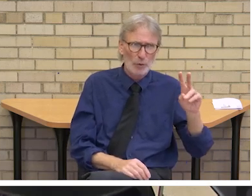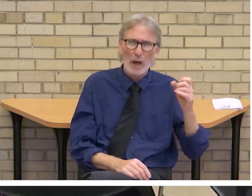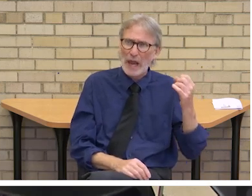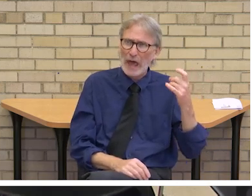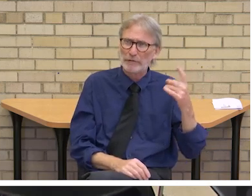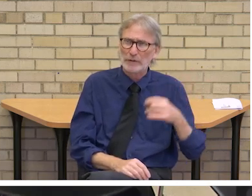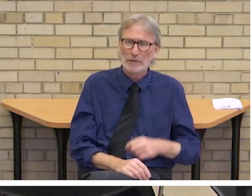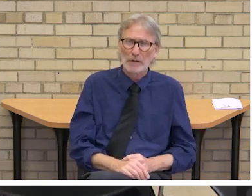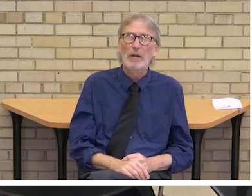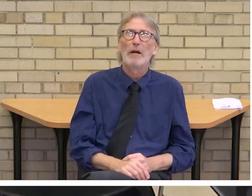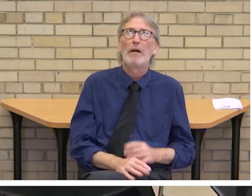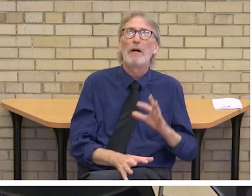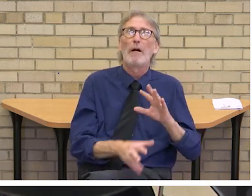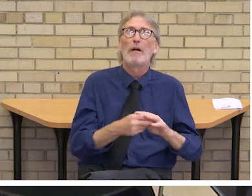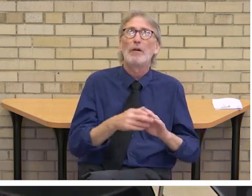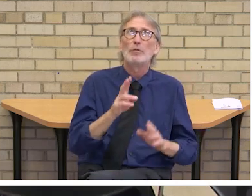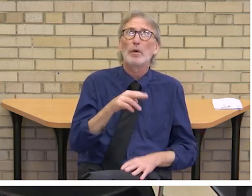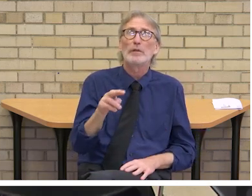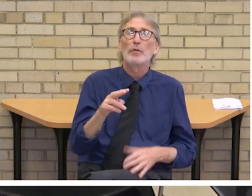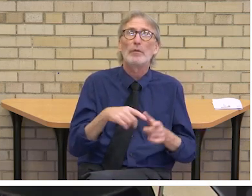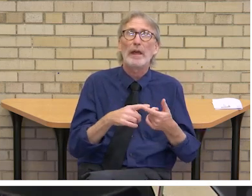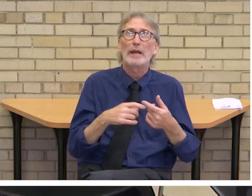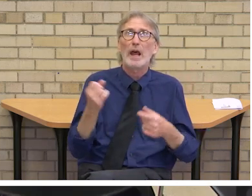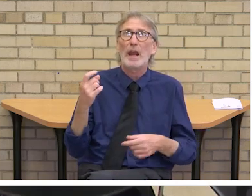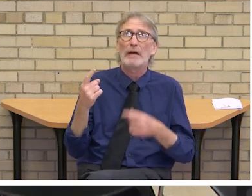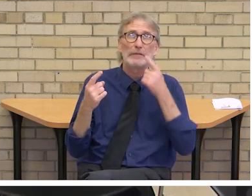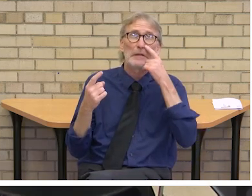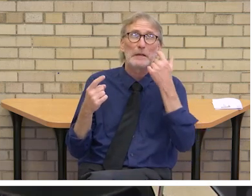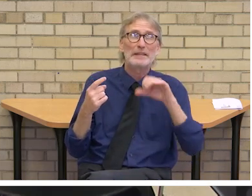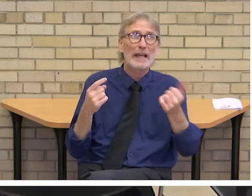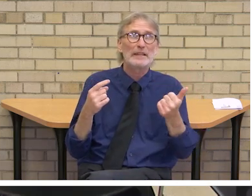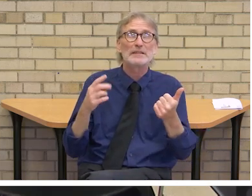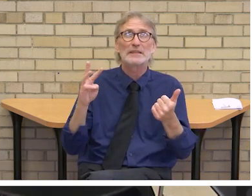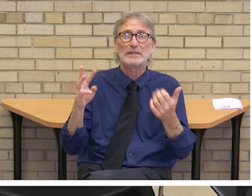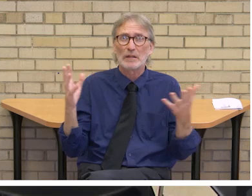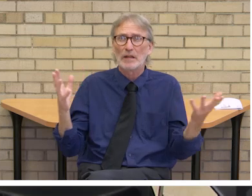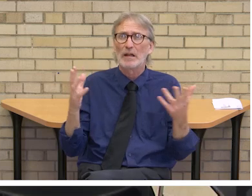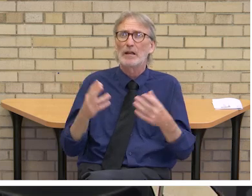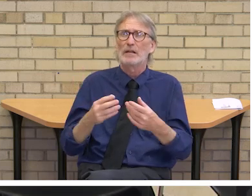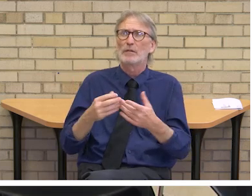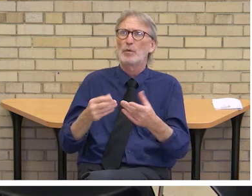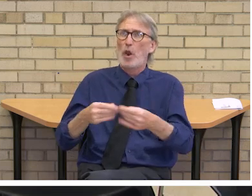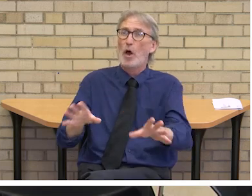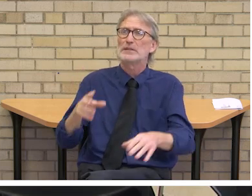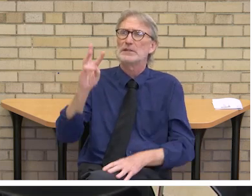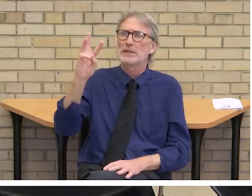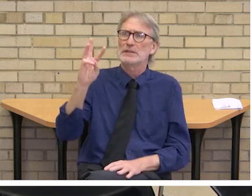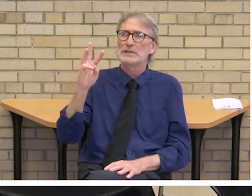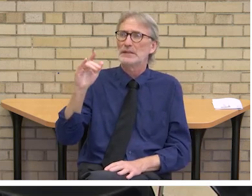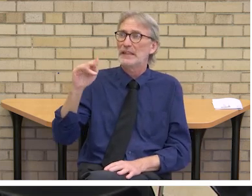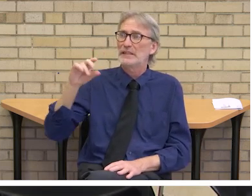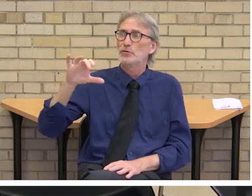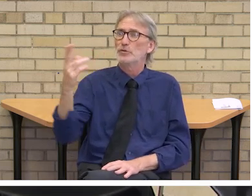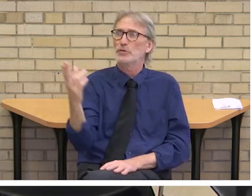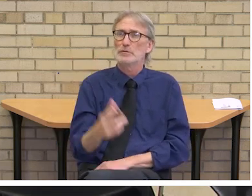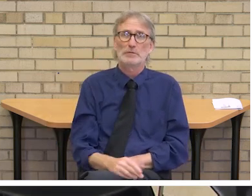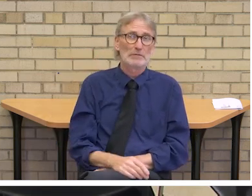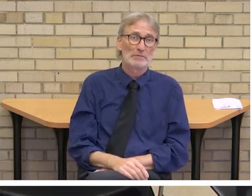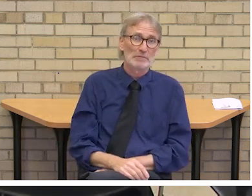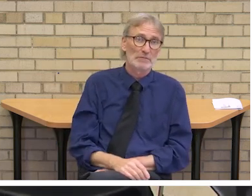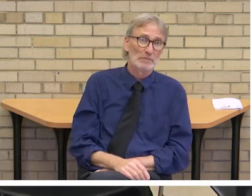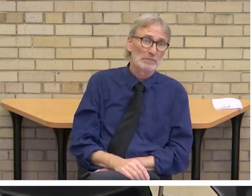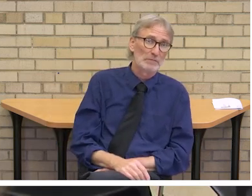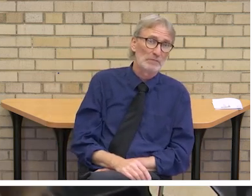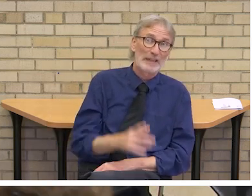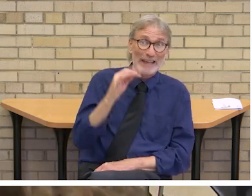11, that's 22, and we got 11 and 10.6. We're missing 6 inches someplace, if that was truly down the